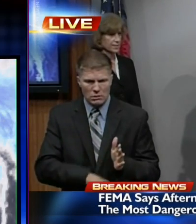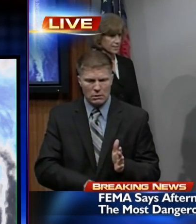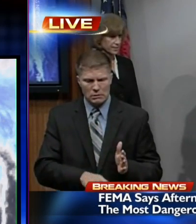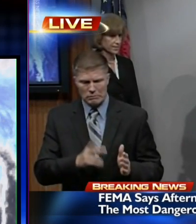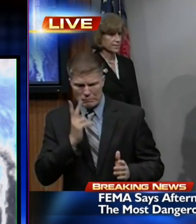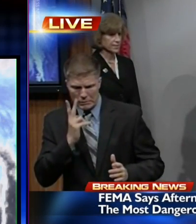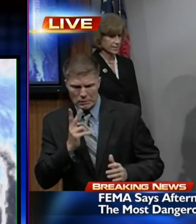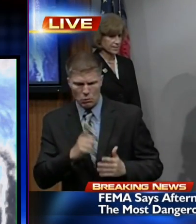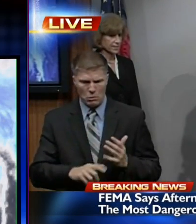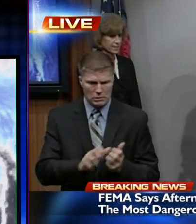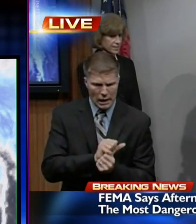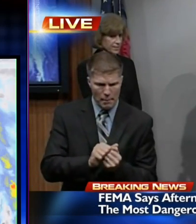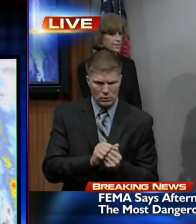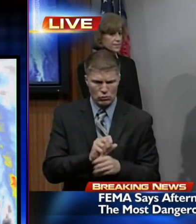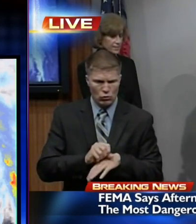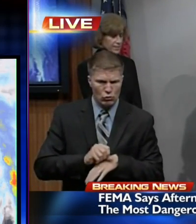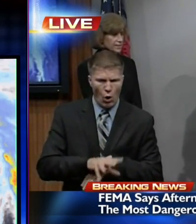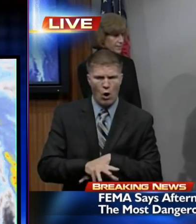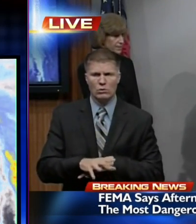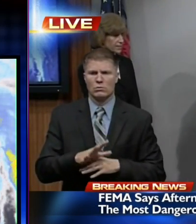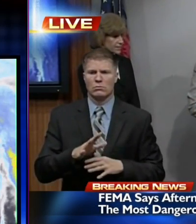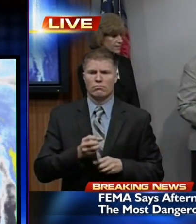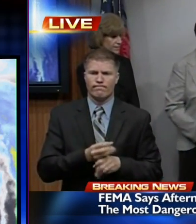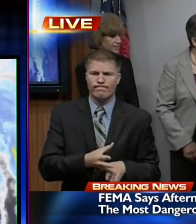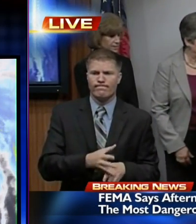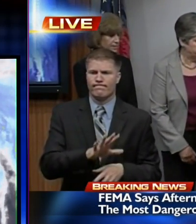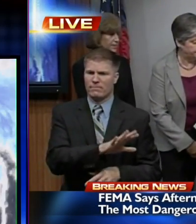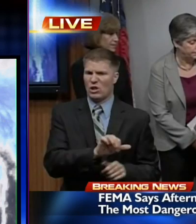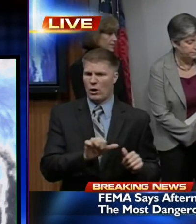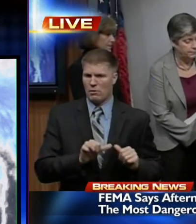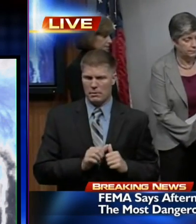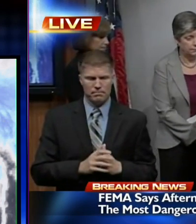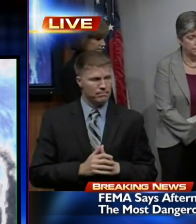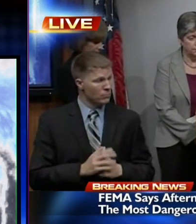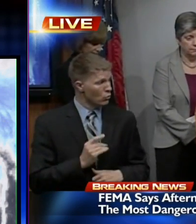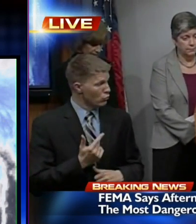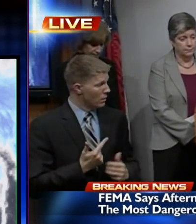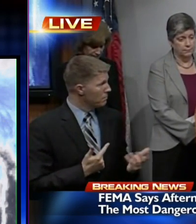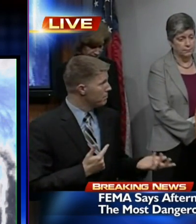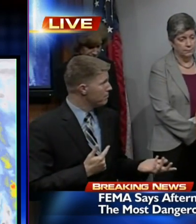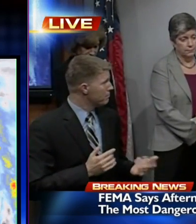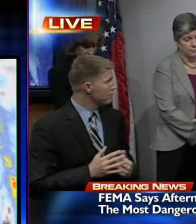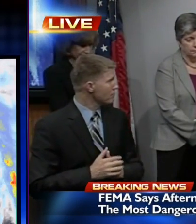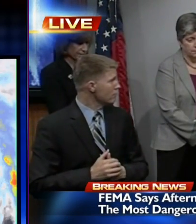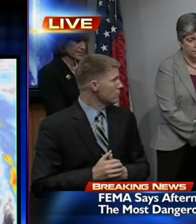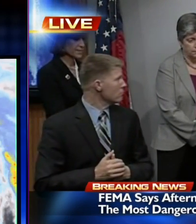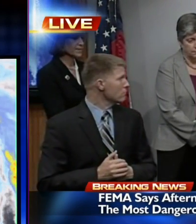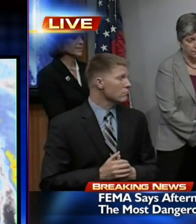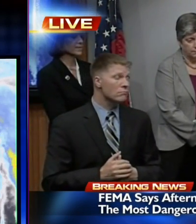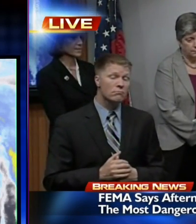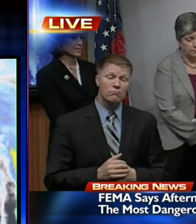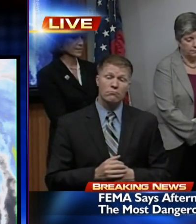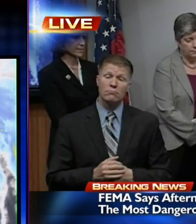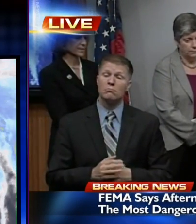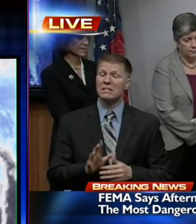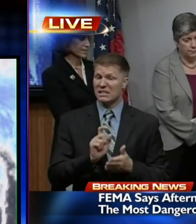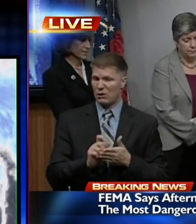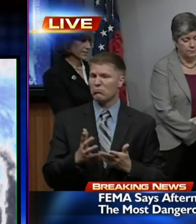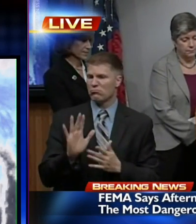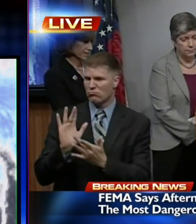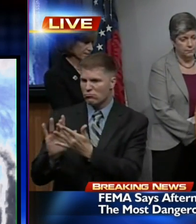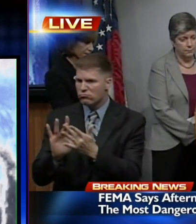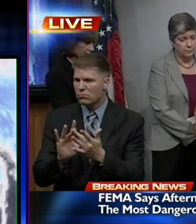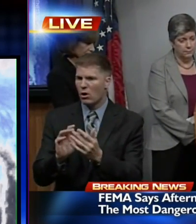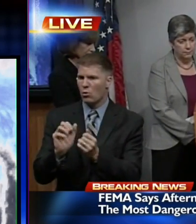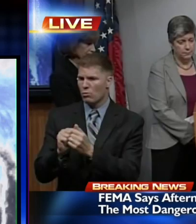storm actually has caused in their areas. Craig? And again, the Secretary's been in contact with the governors. Yesterday, the